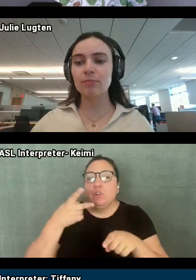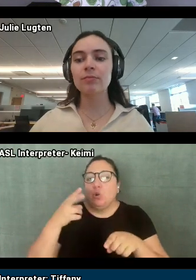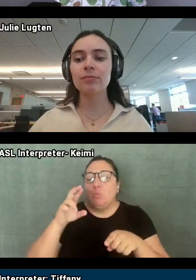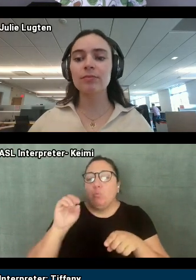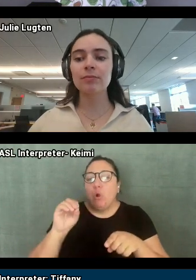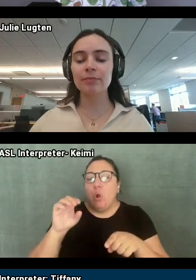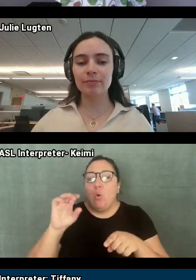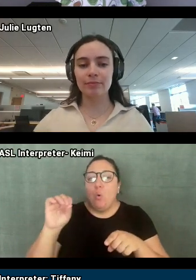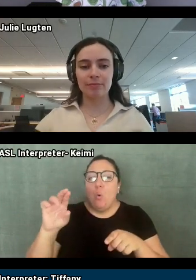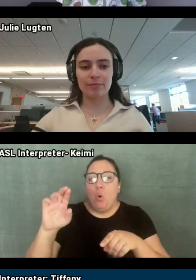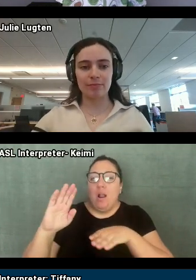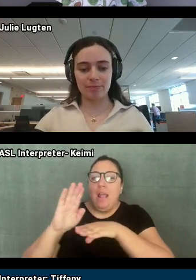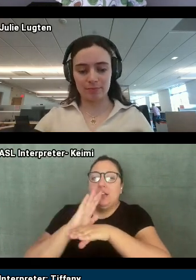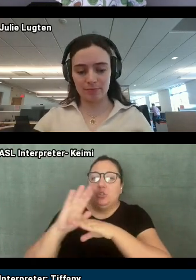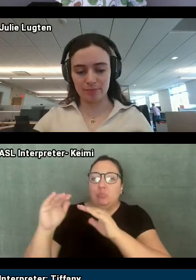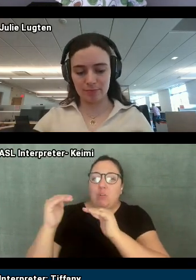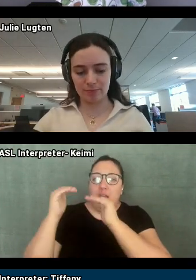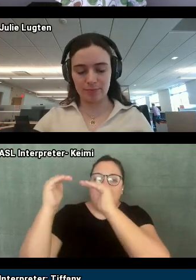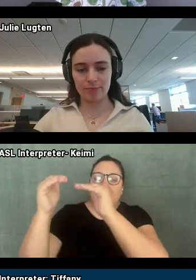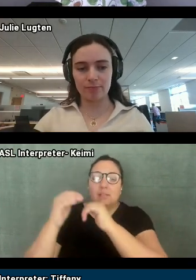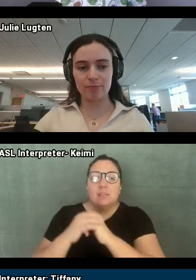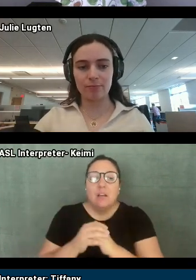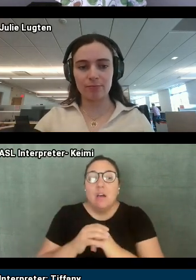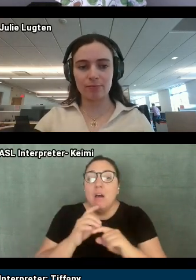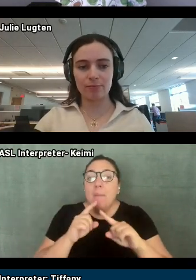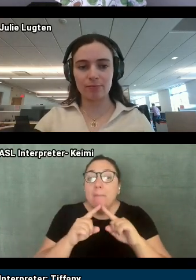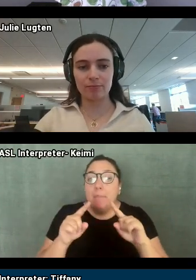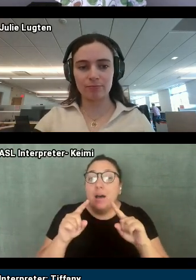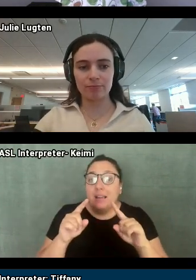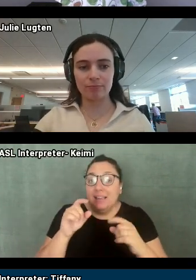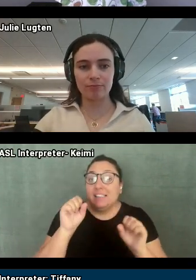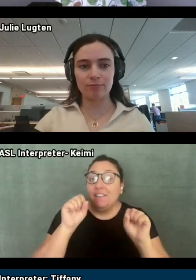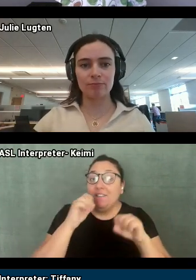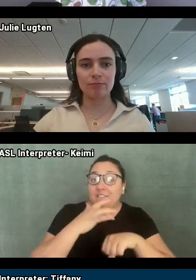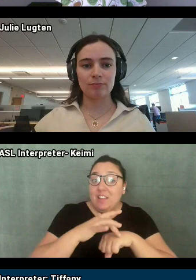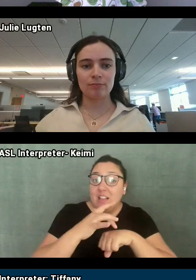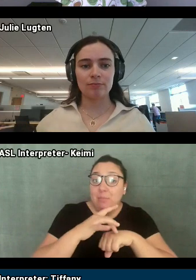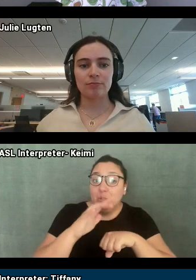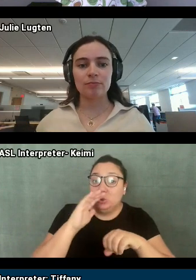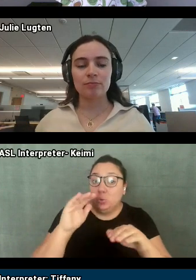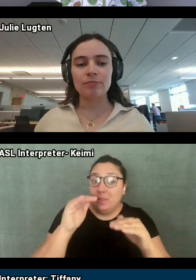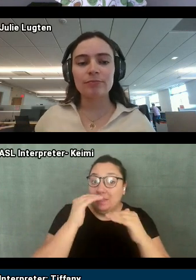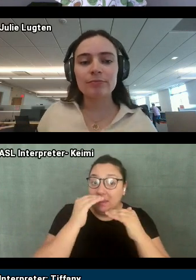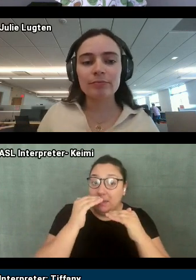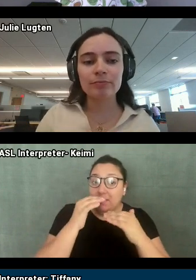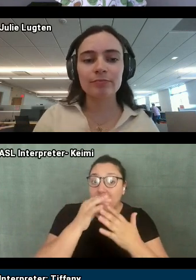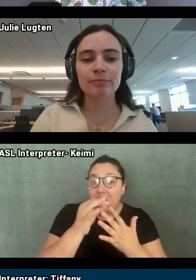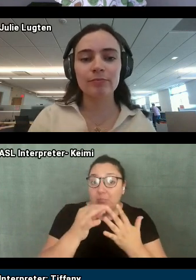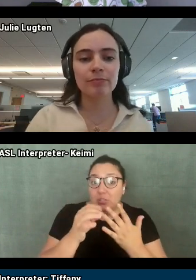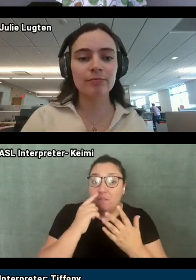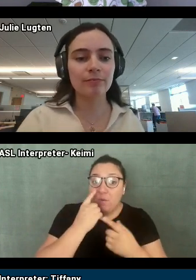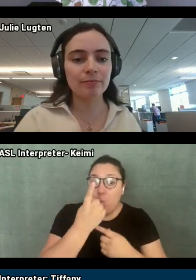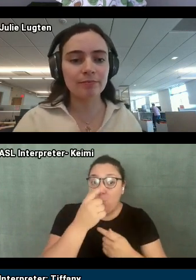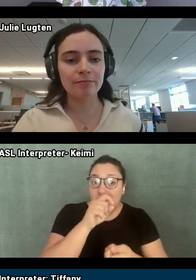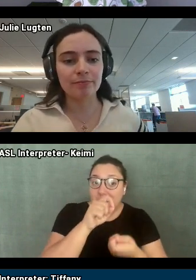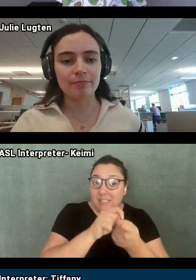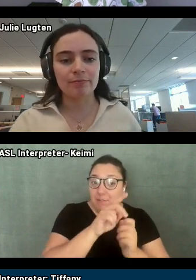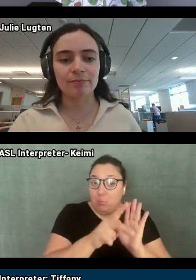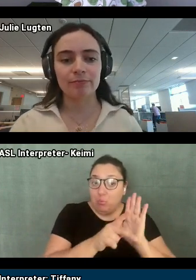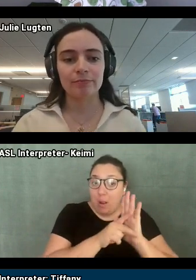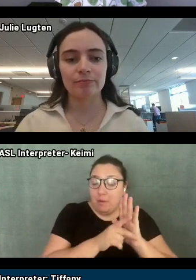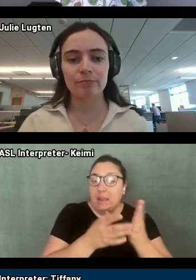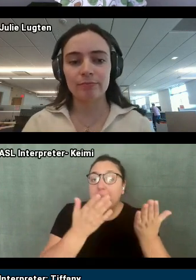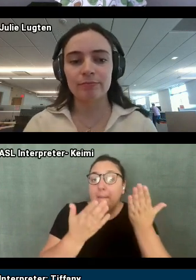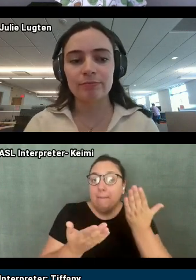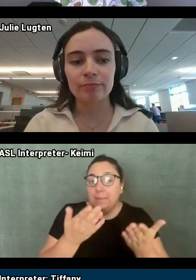tiers, but it's the ability to limit the options that are available to users in one property based on the selections made